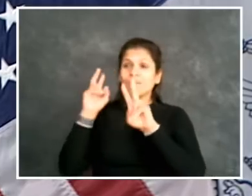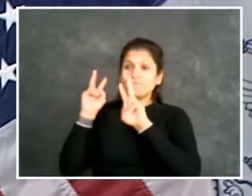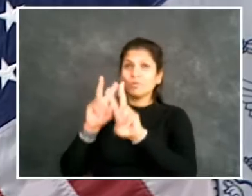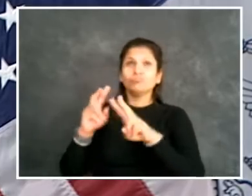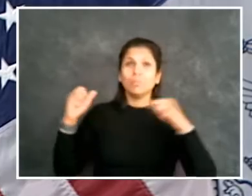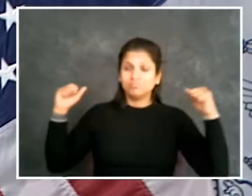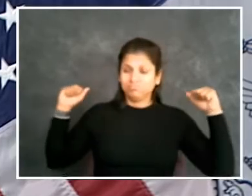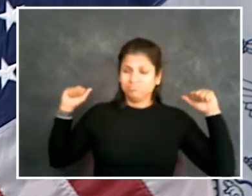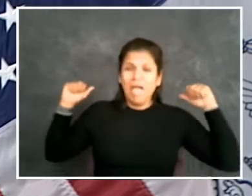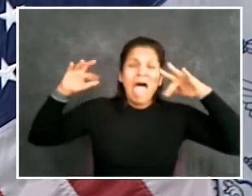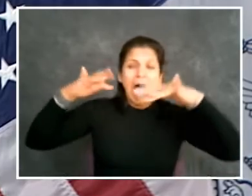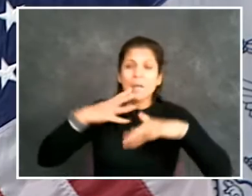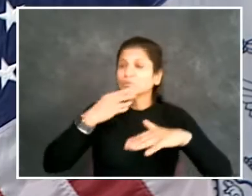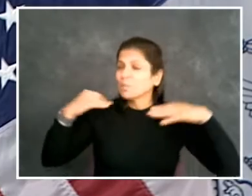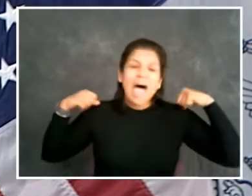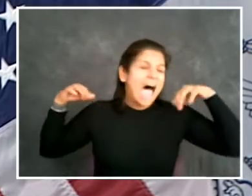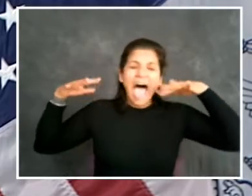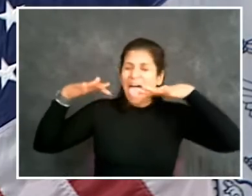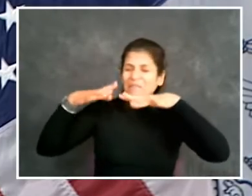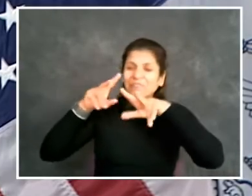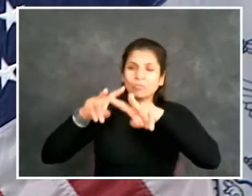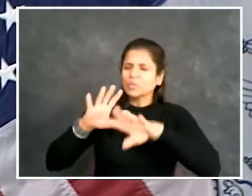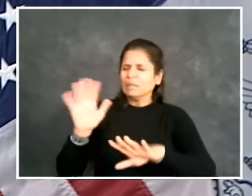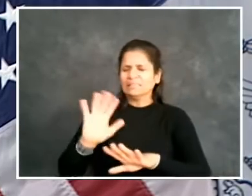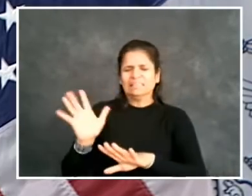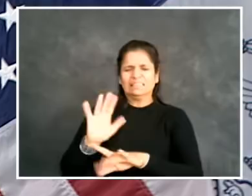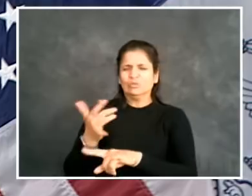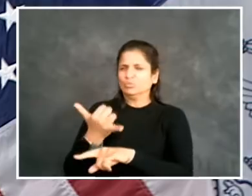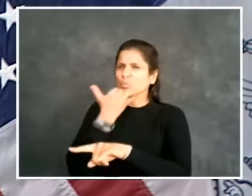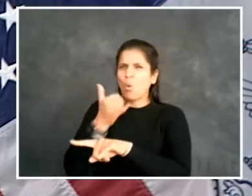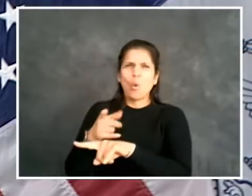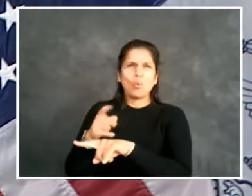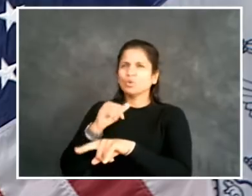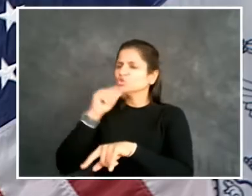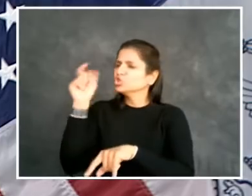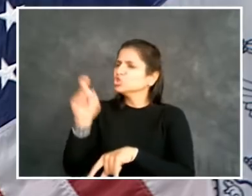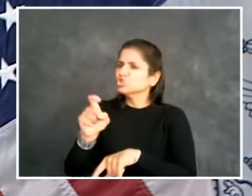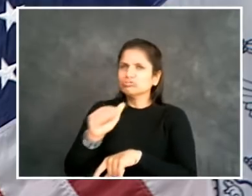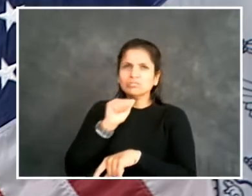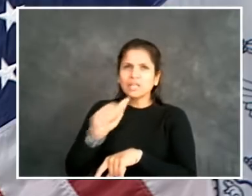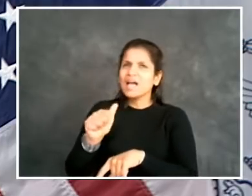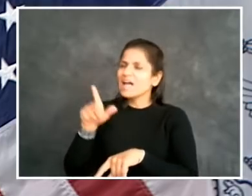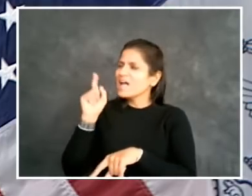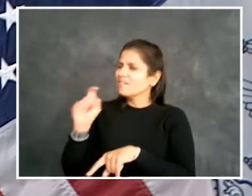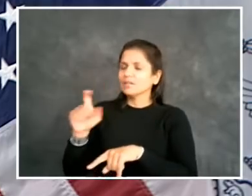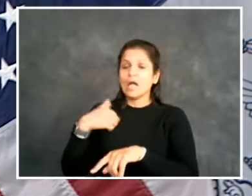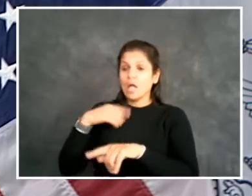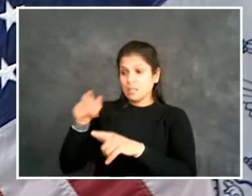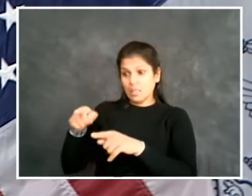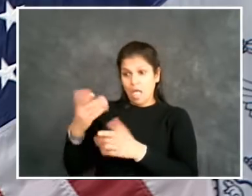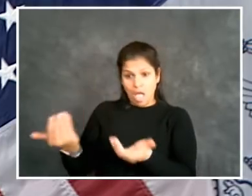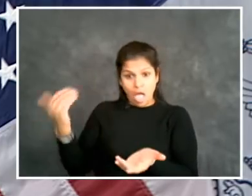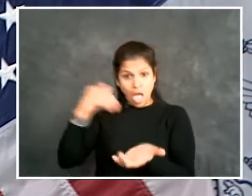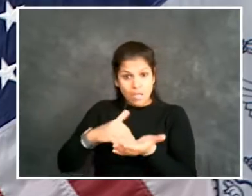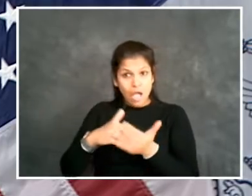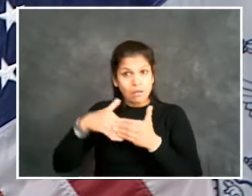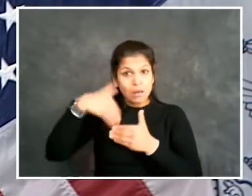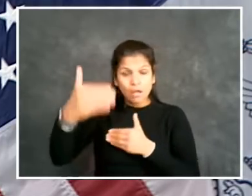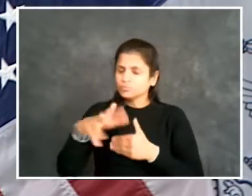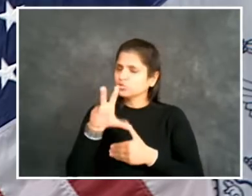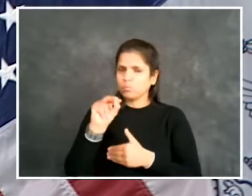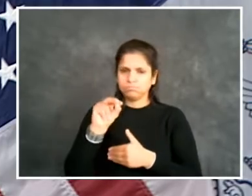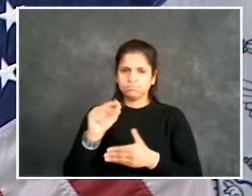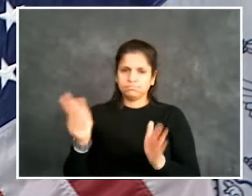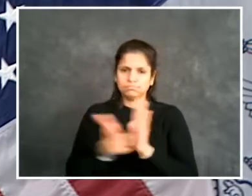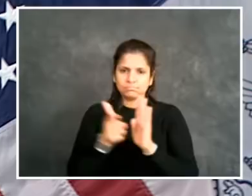some of the community leaders, I believe, associated with the synagogue involved came forward and apologized for what happened and took responsibility.